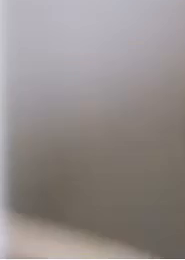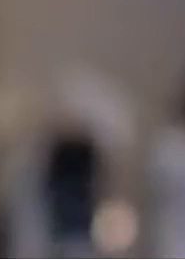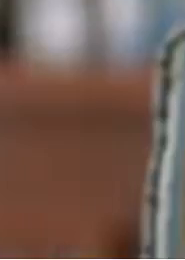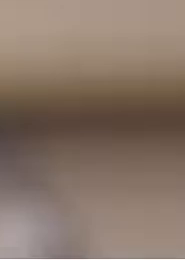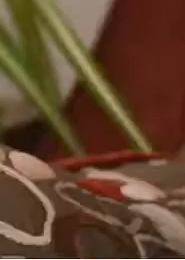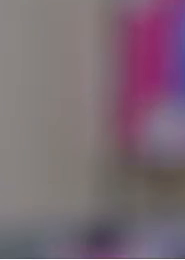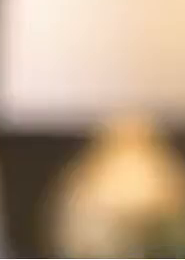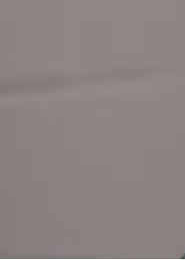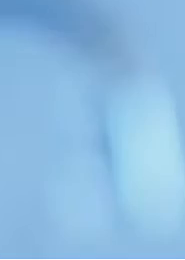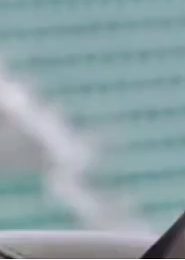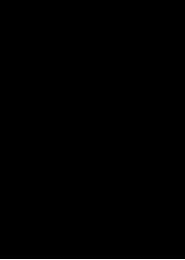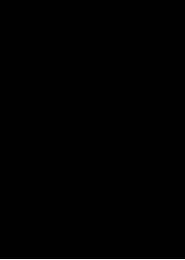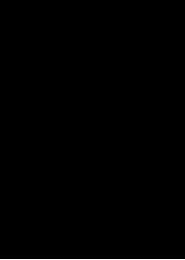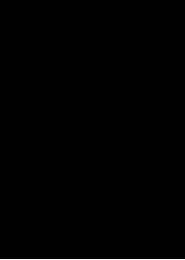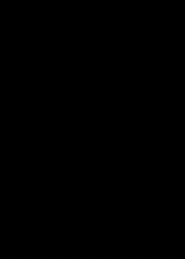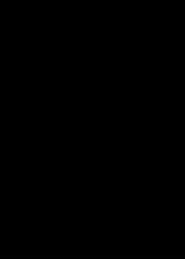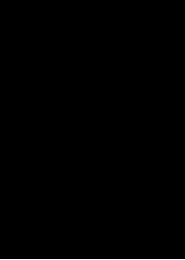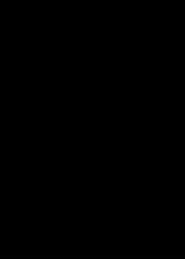fear.